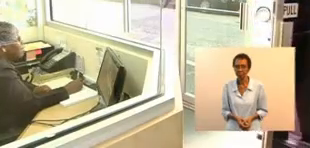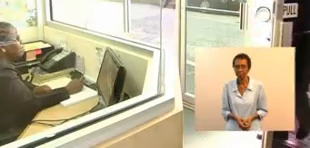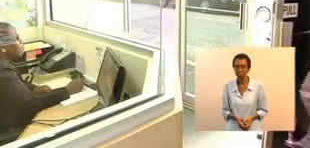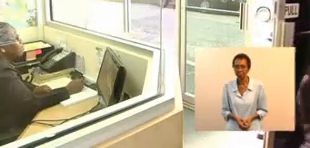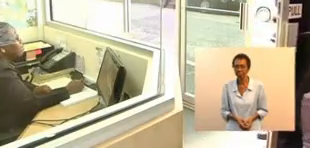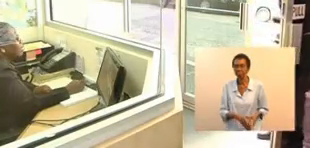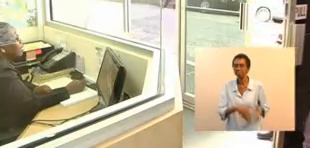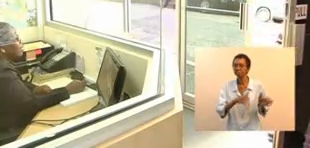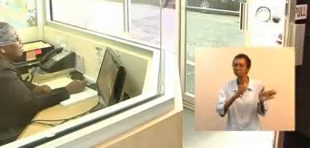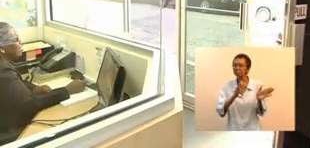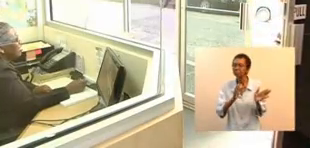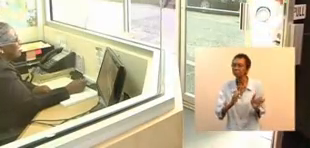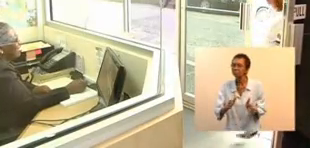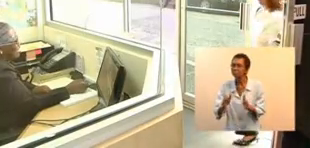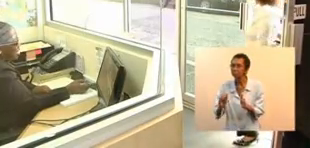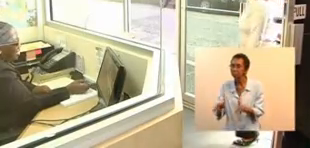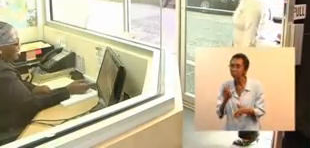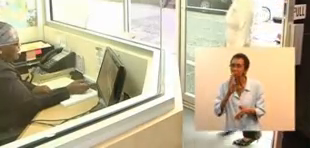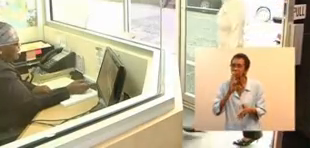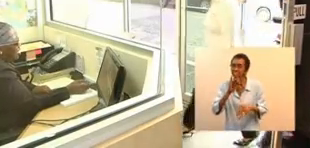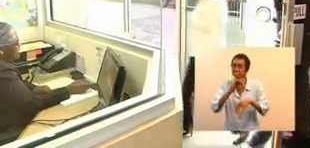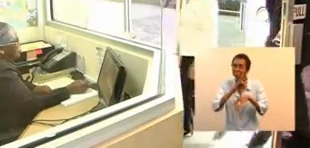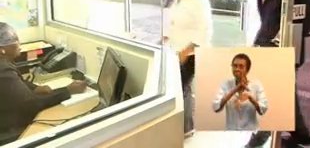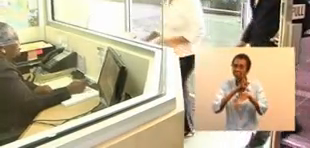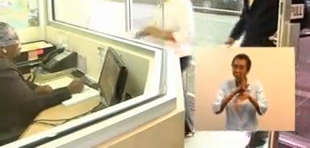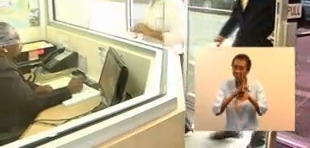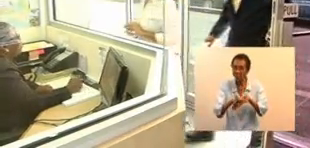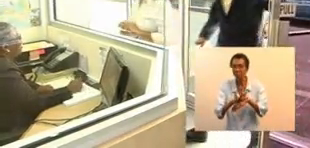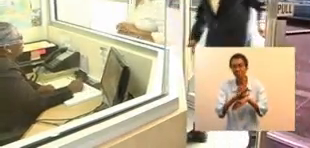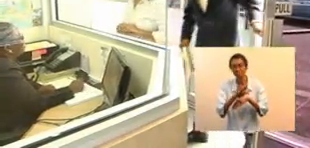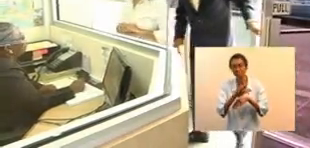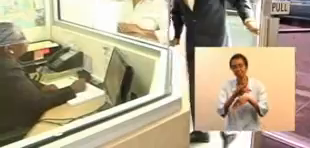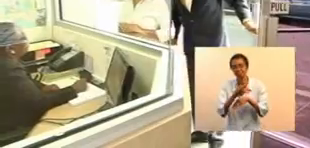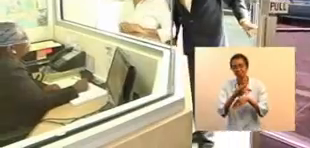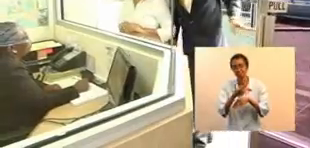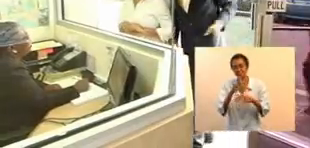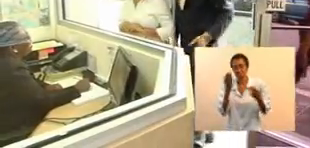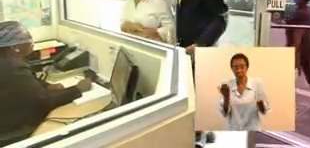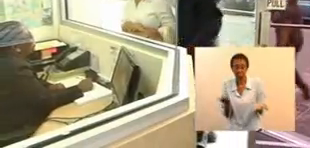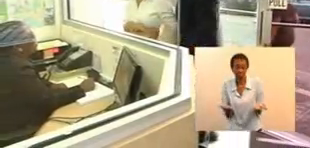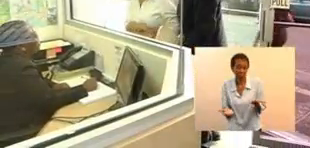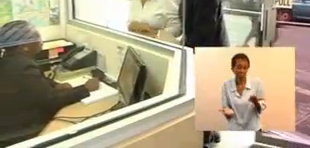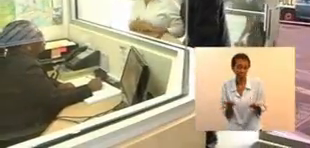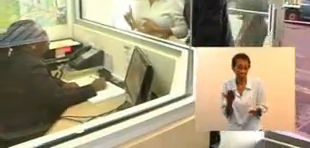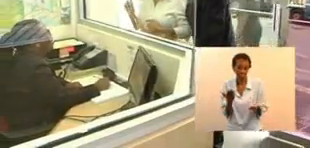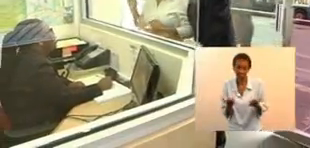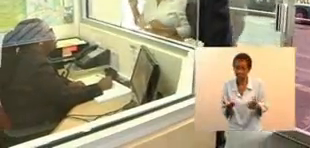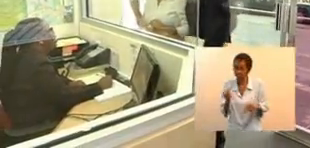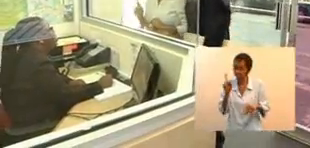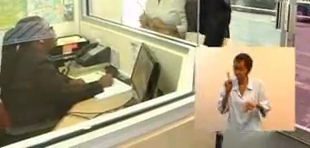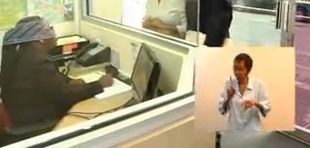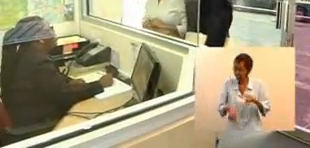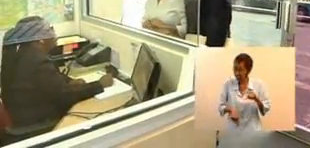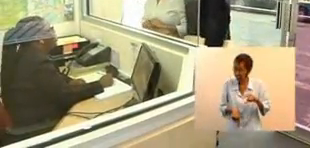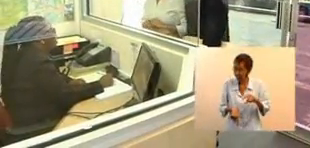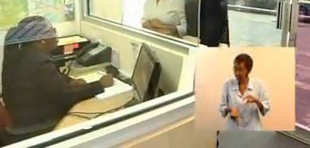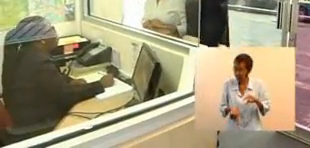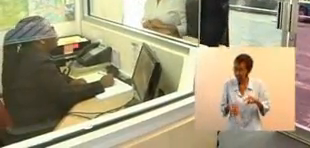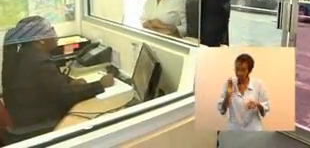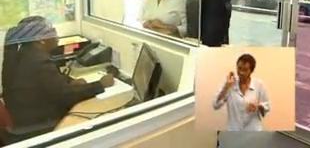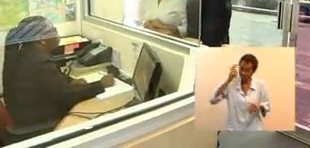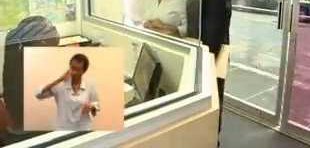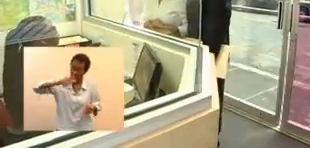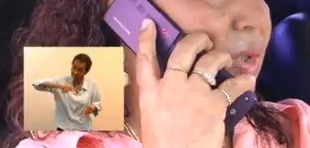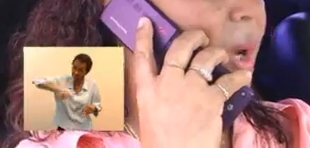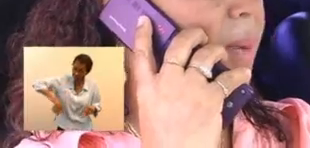You should plan to arrive in good time for your mediation session. If, however, for some unforeseen reason you are going to be